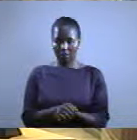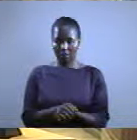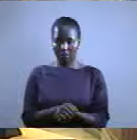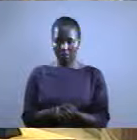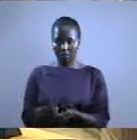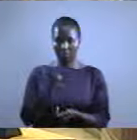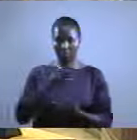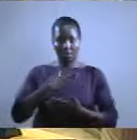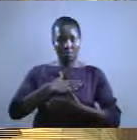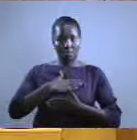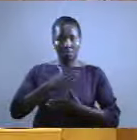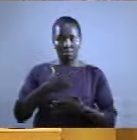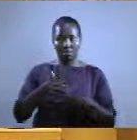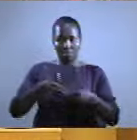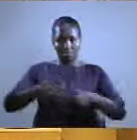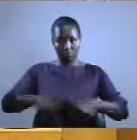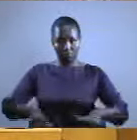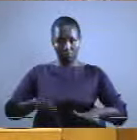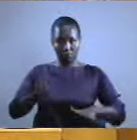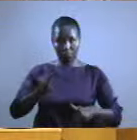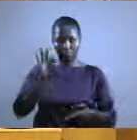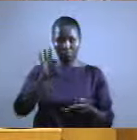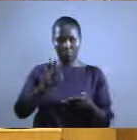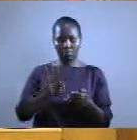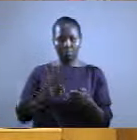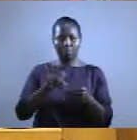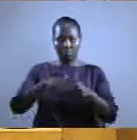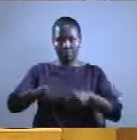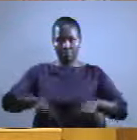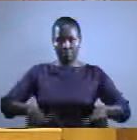Those wishing to abstain should press abstain button.